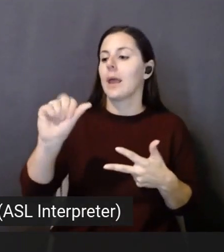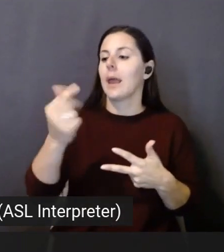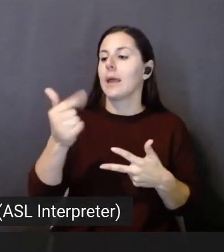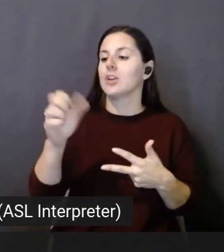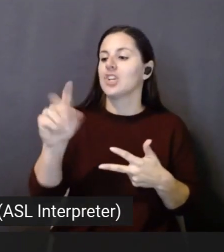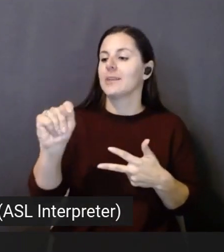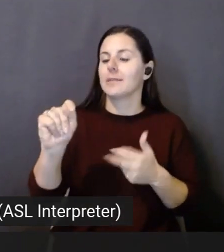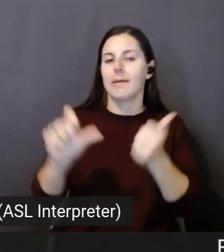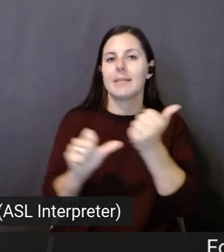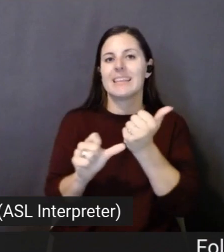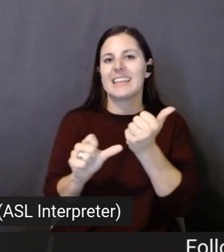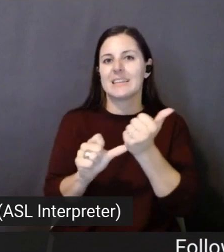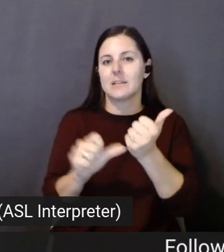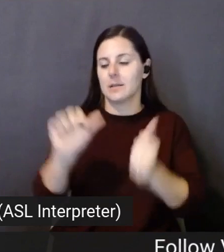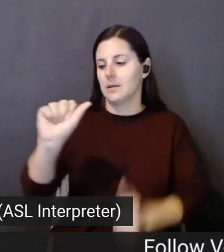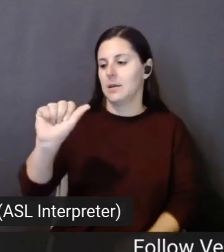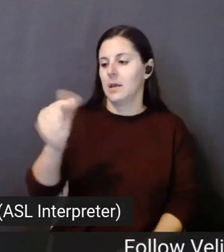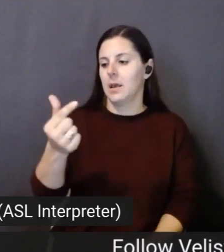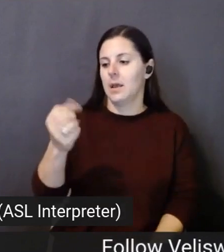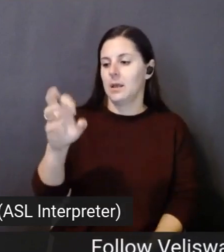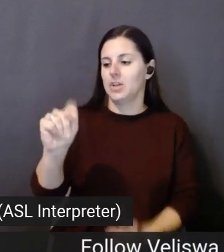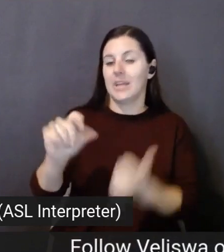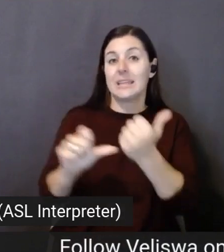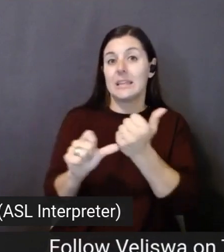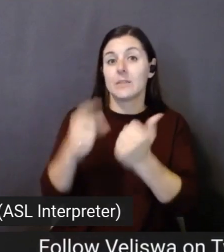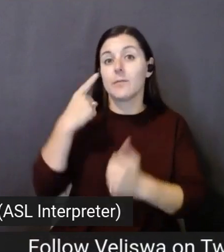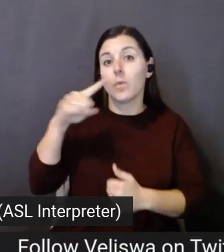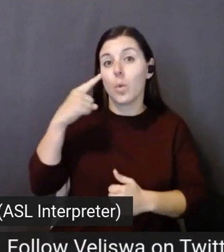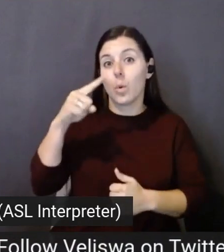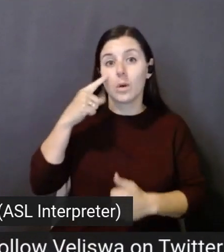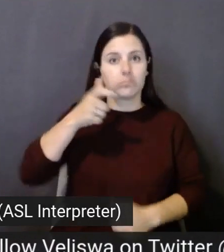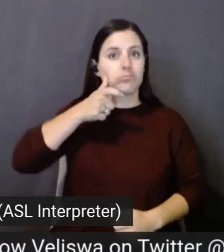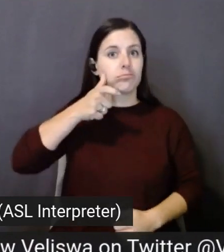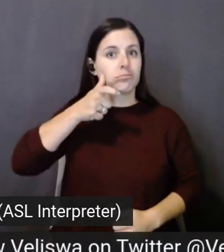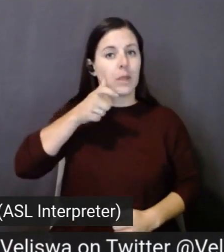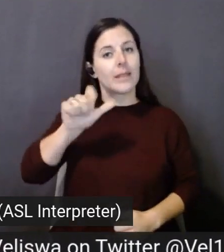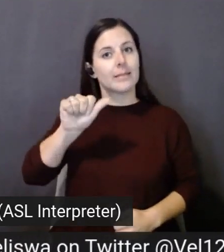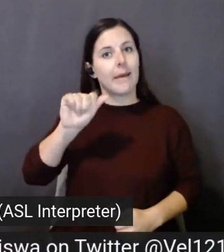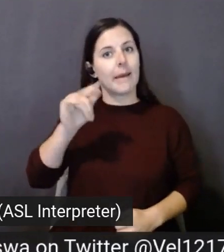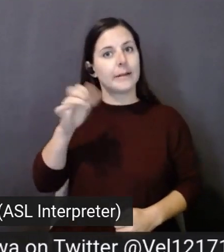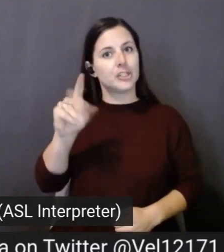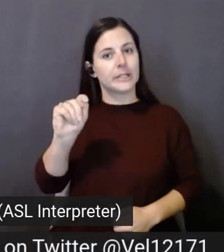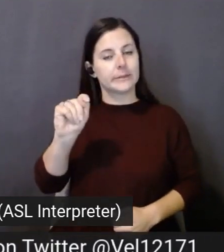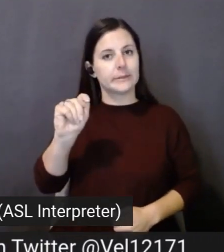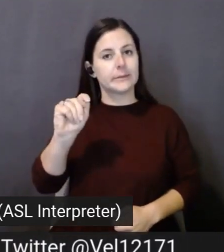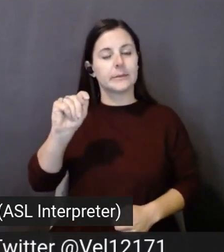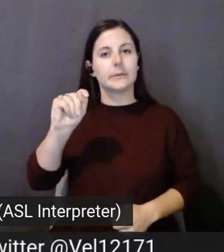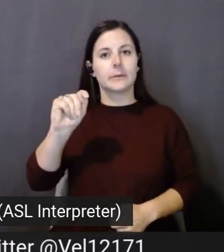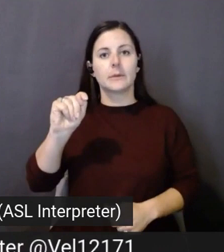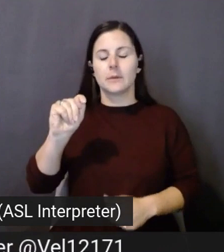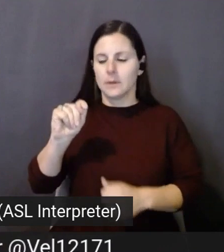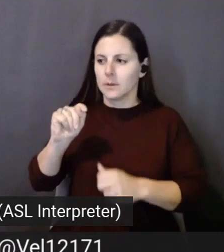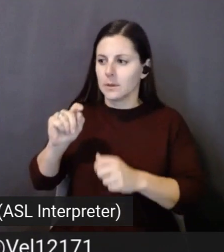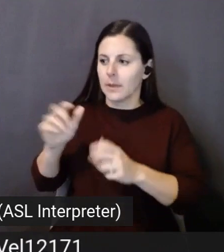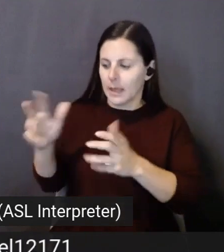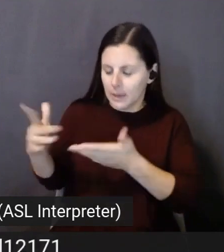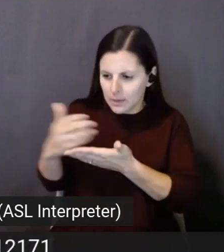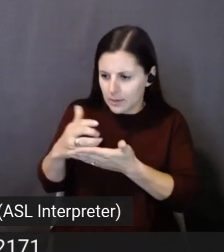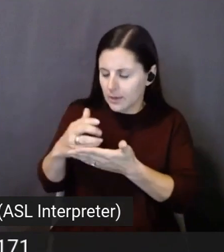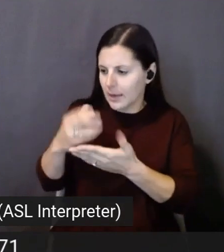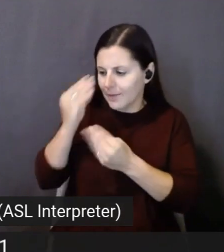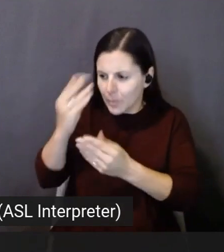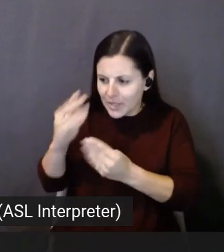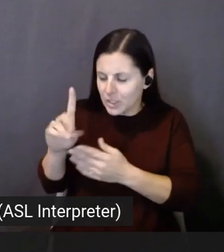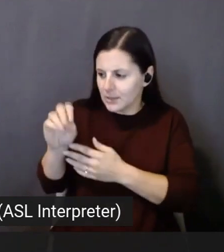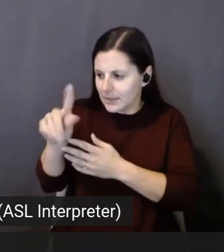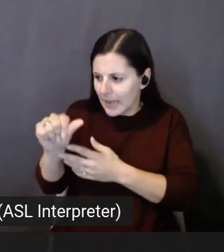So Agent Assist empowers agents that are servicing customers, pulls together relevant information, data,